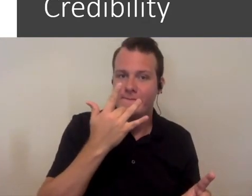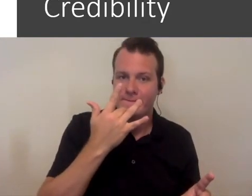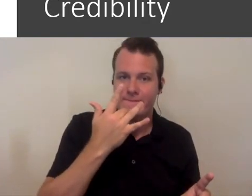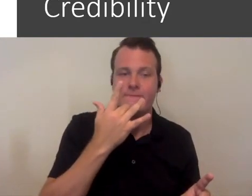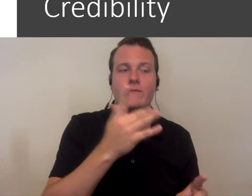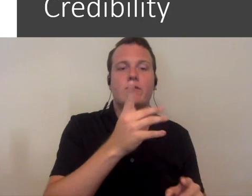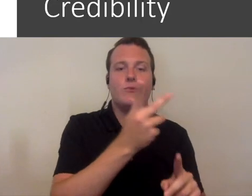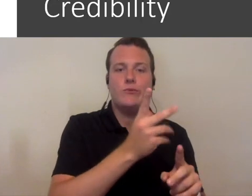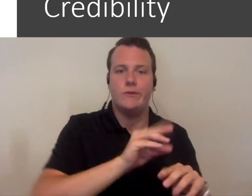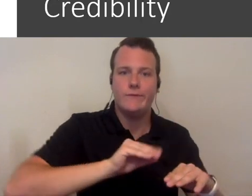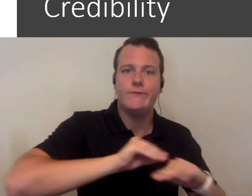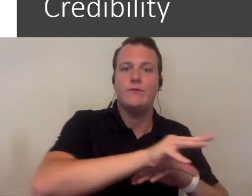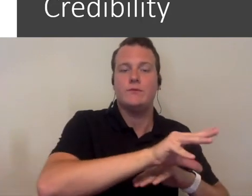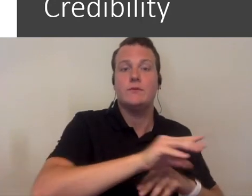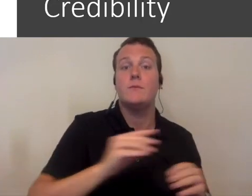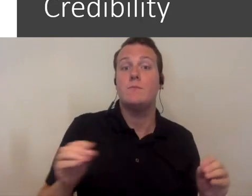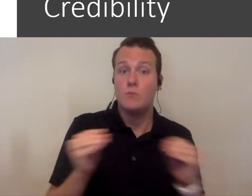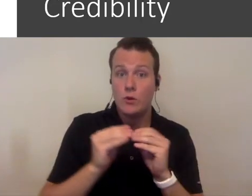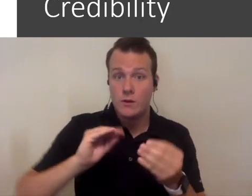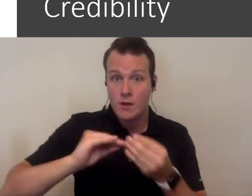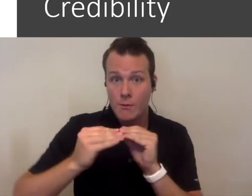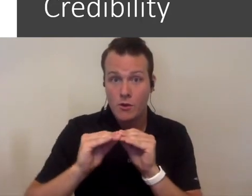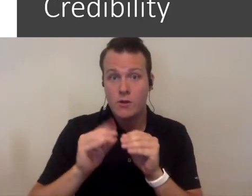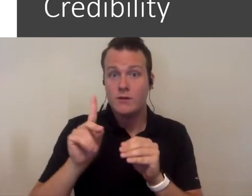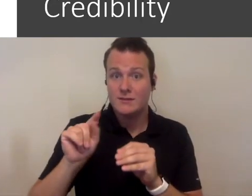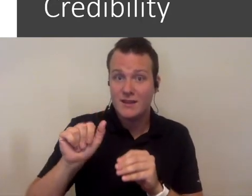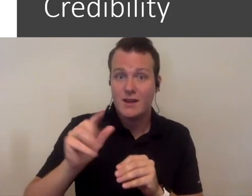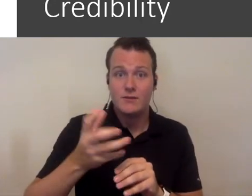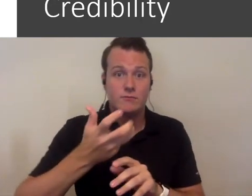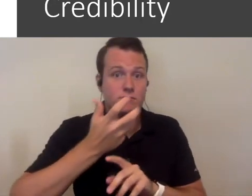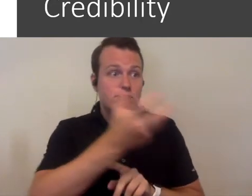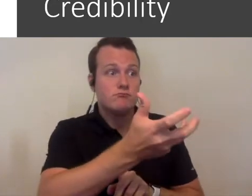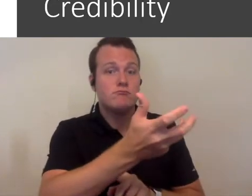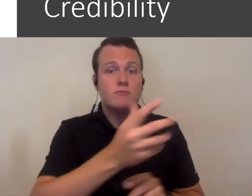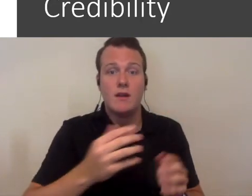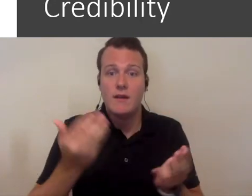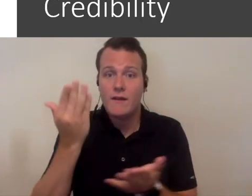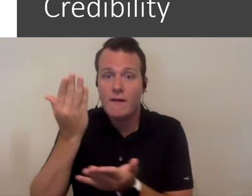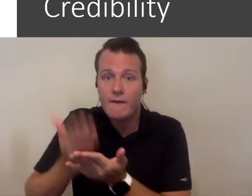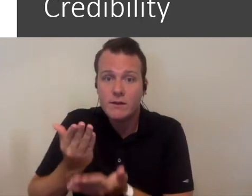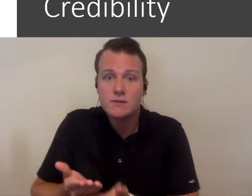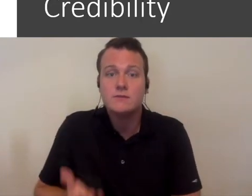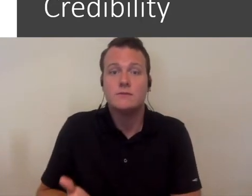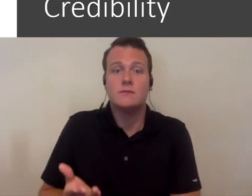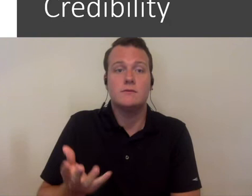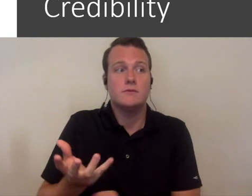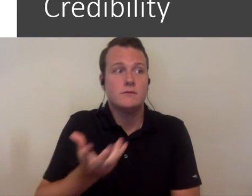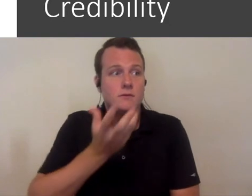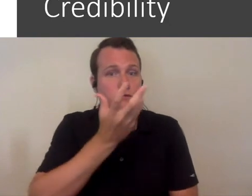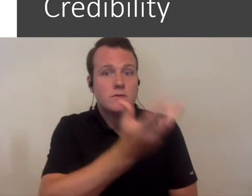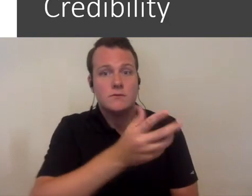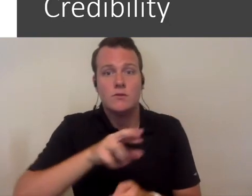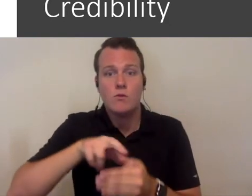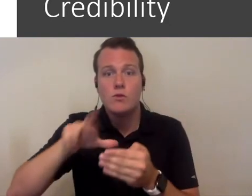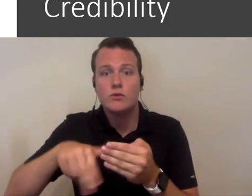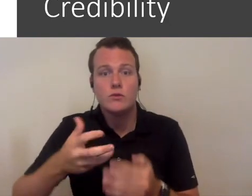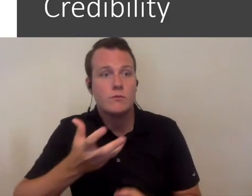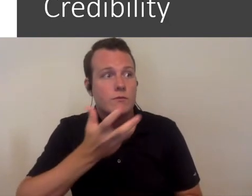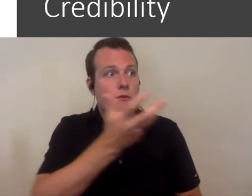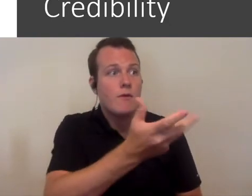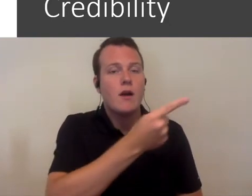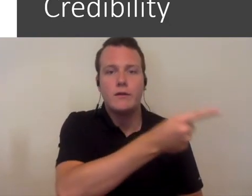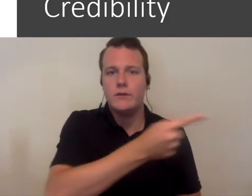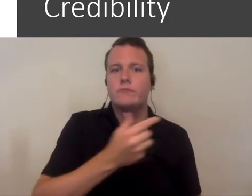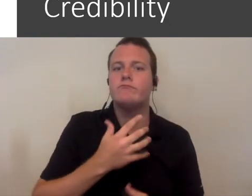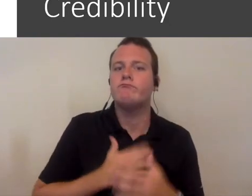that you can provide for them, the more evidence-based results that you can provide to them, that's what they want